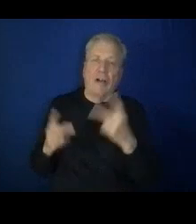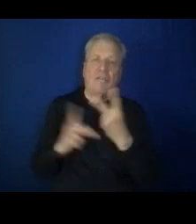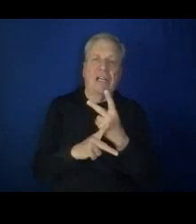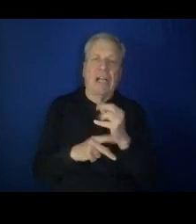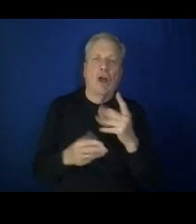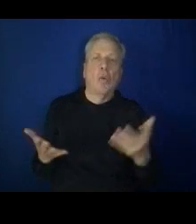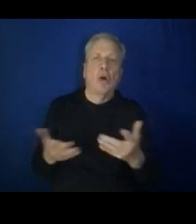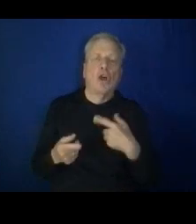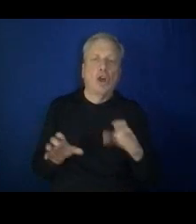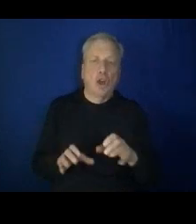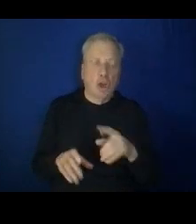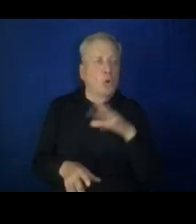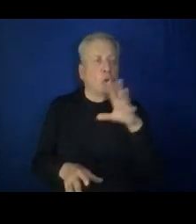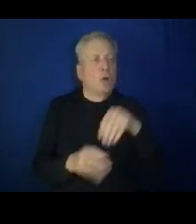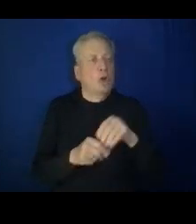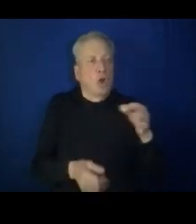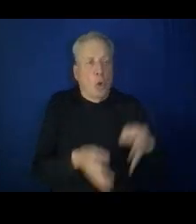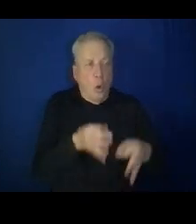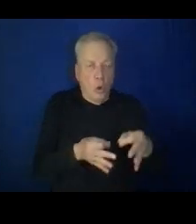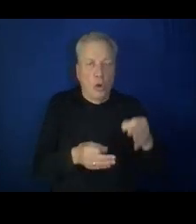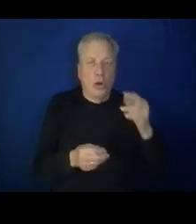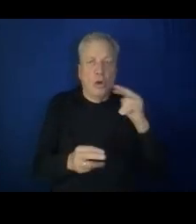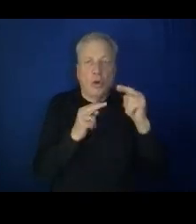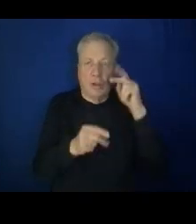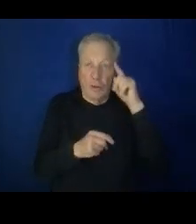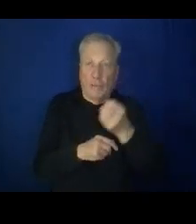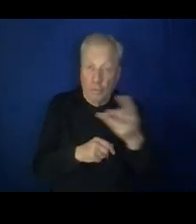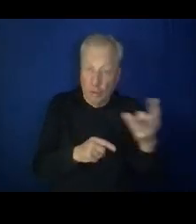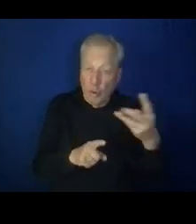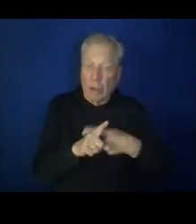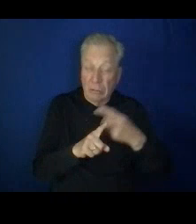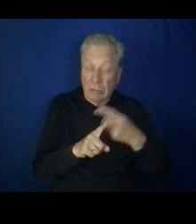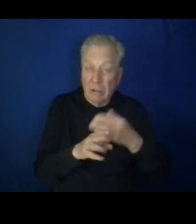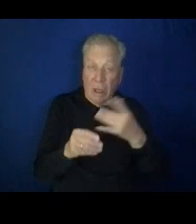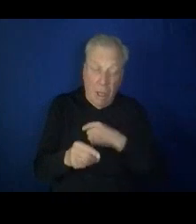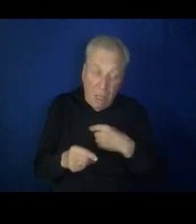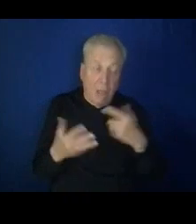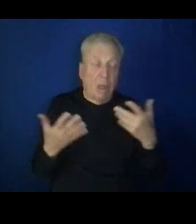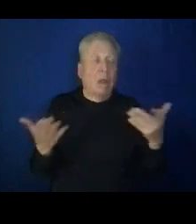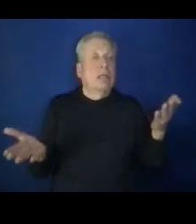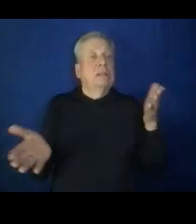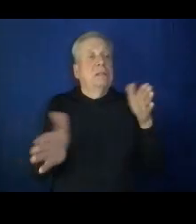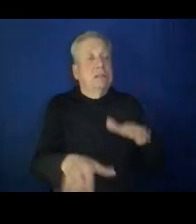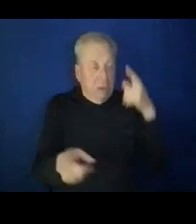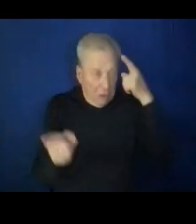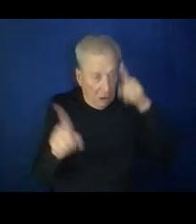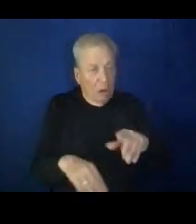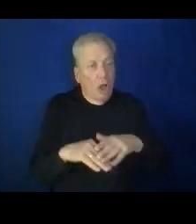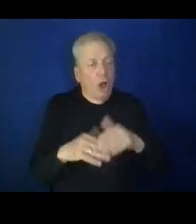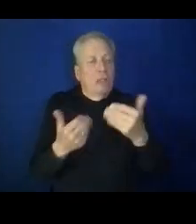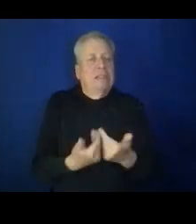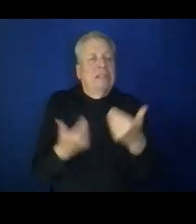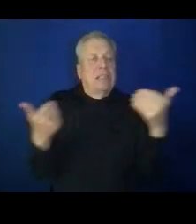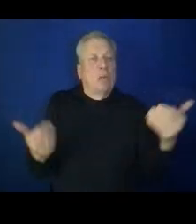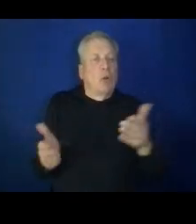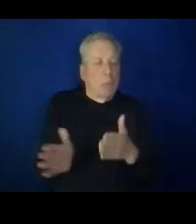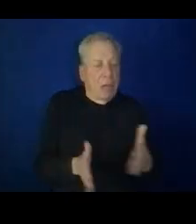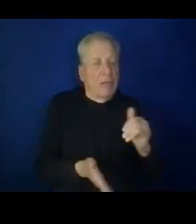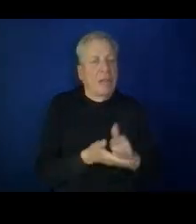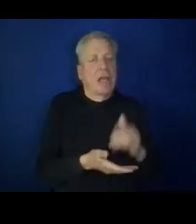court negotiation for a couple of months, and we settled on separate plans that were really